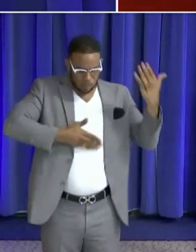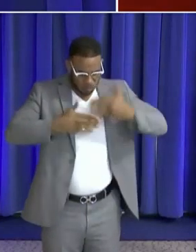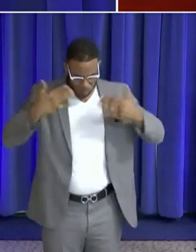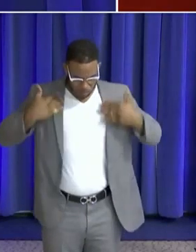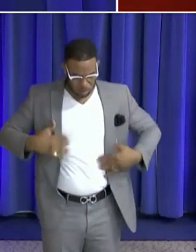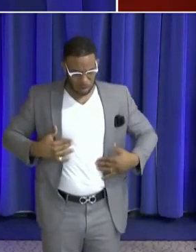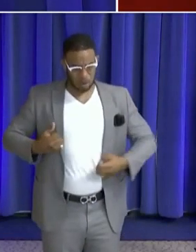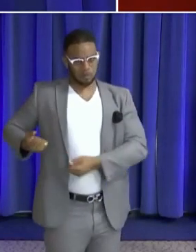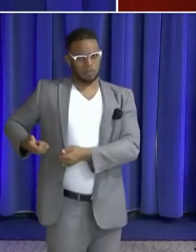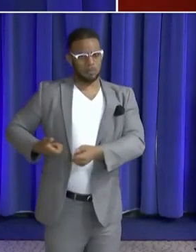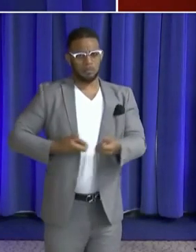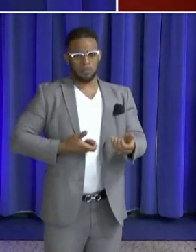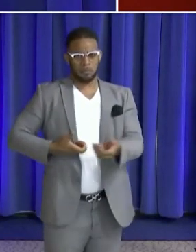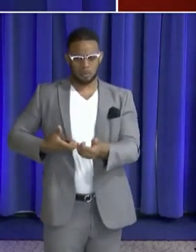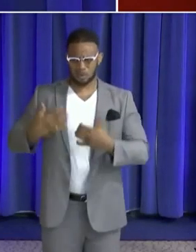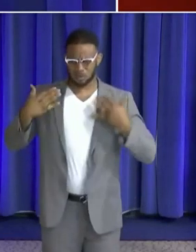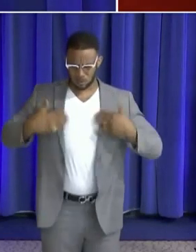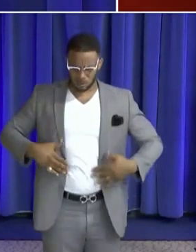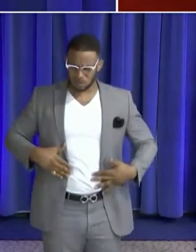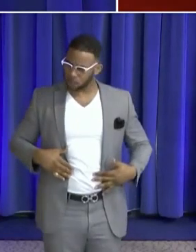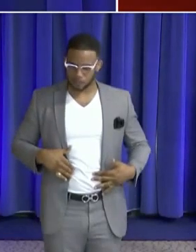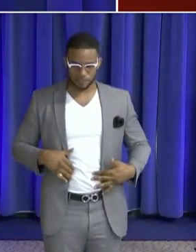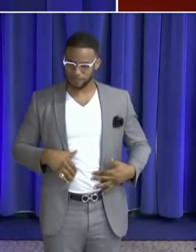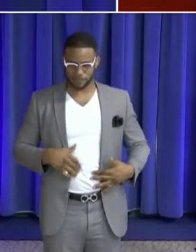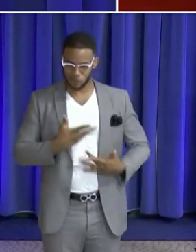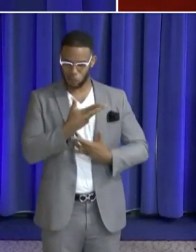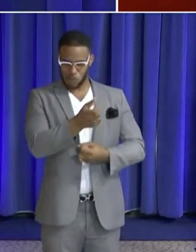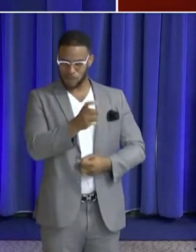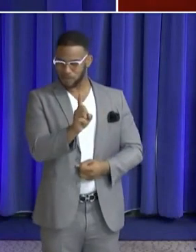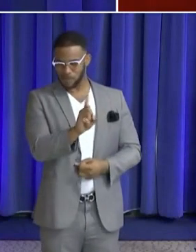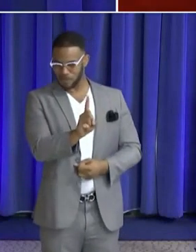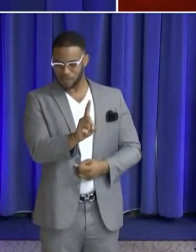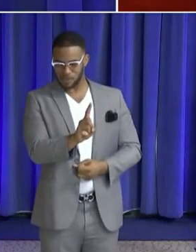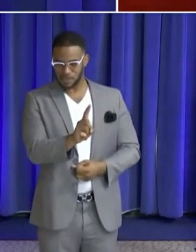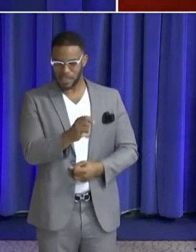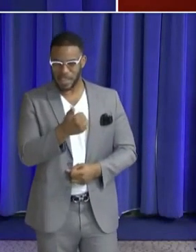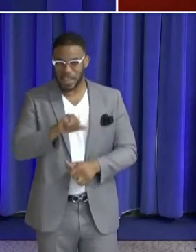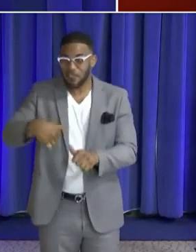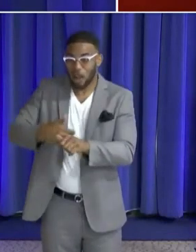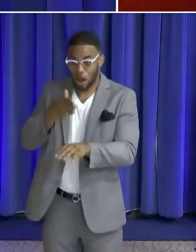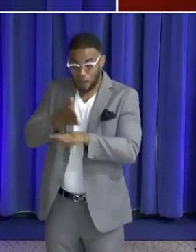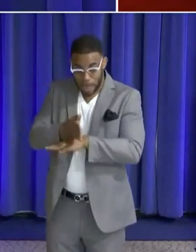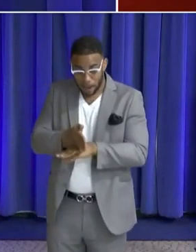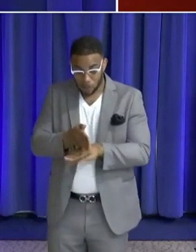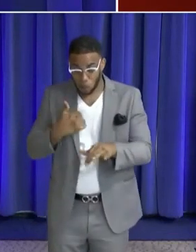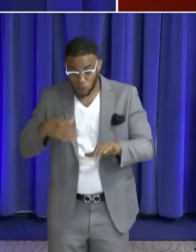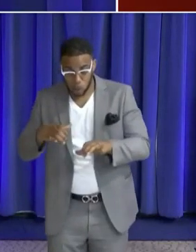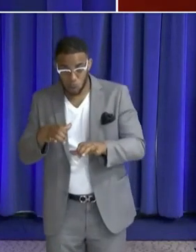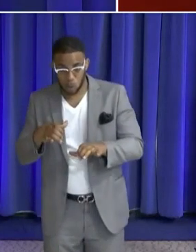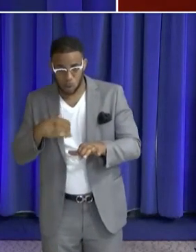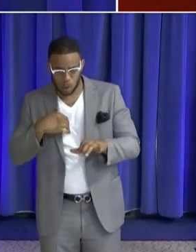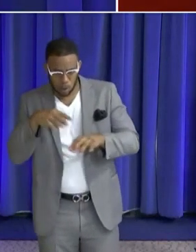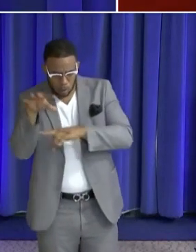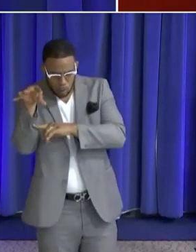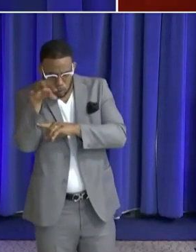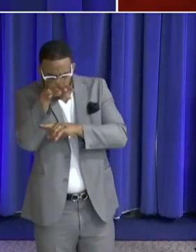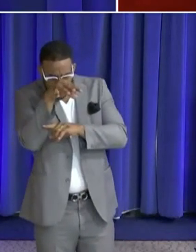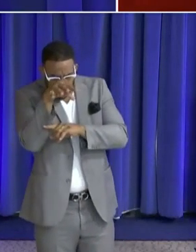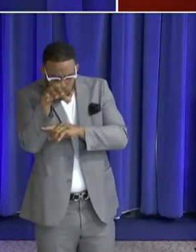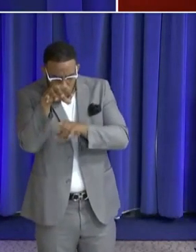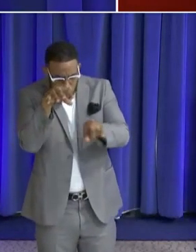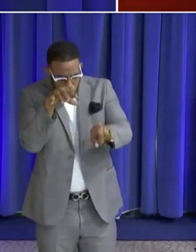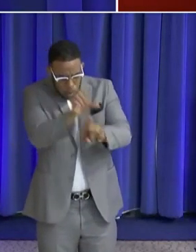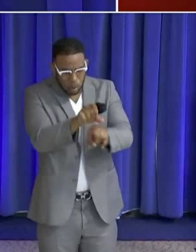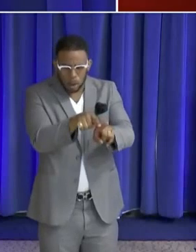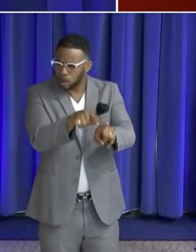who they are, so we can identify them. And I think in any follow-up after action that we do with our federal partners, that would be a big ask